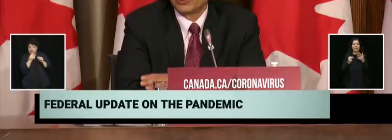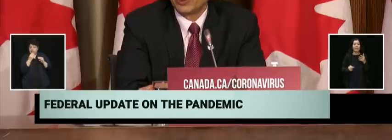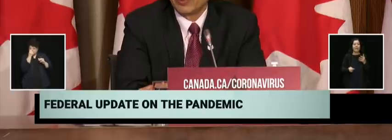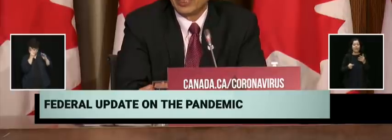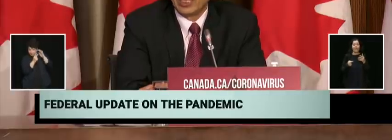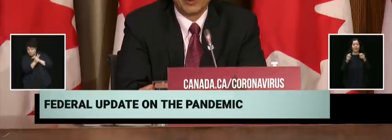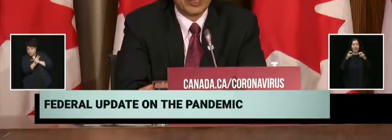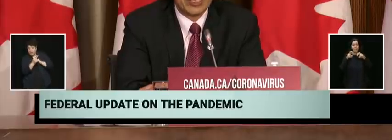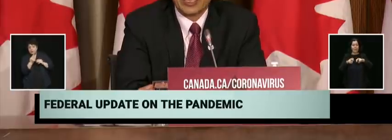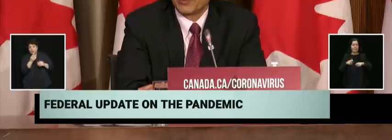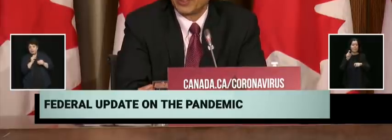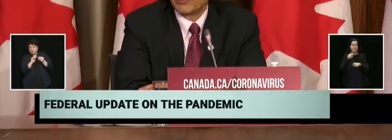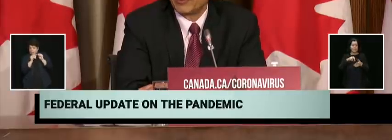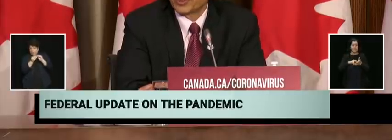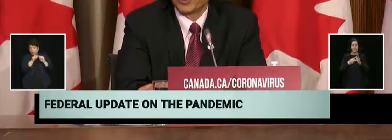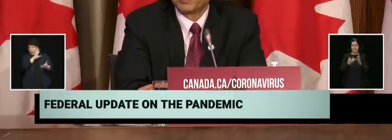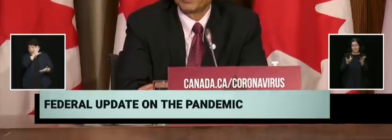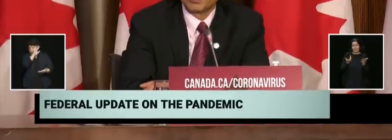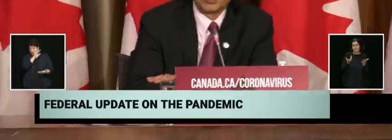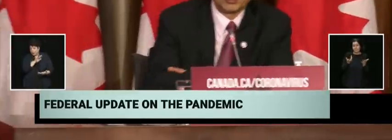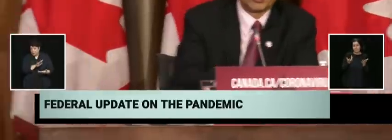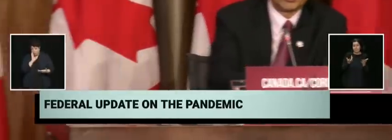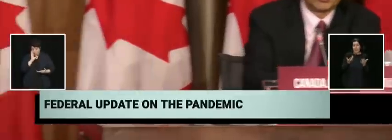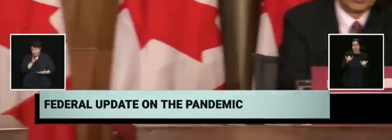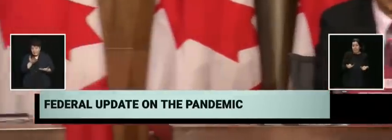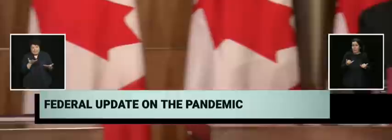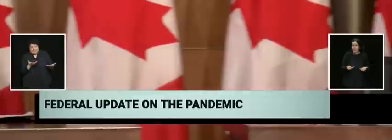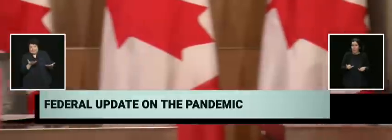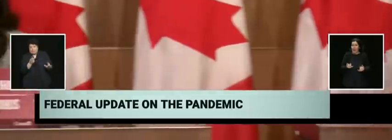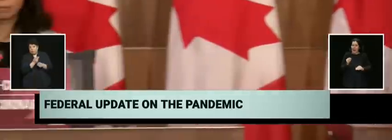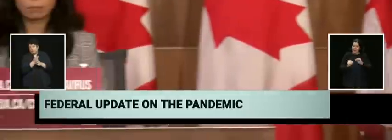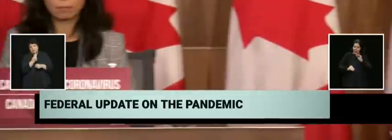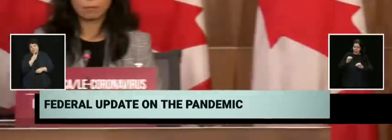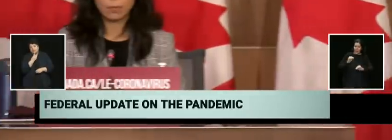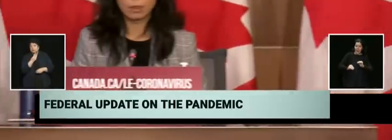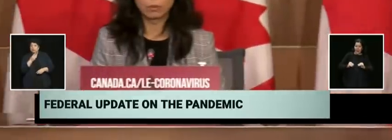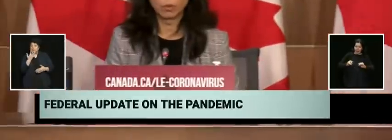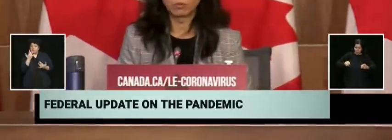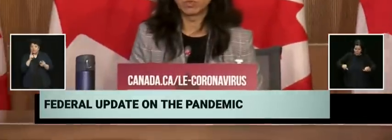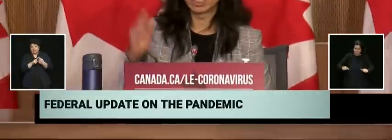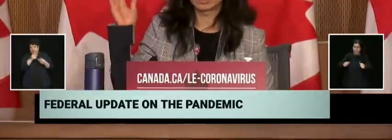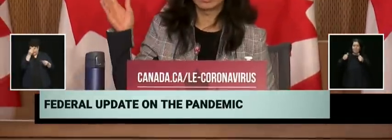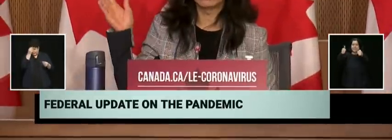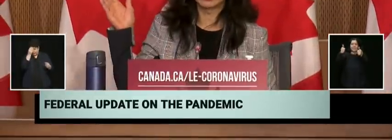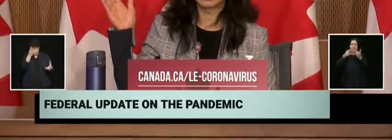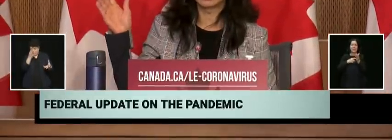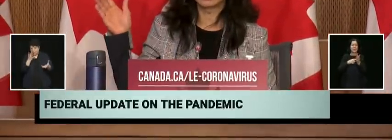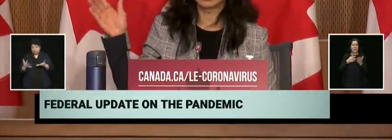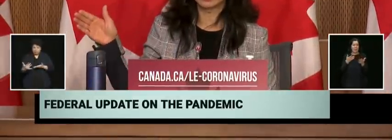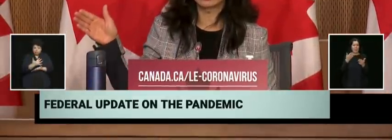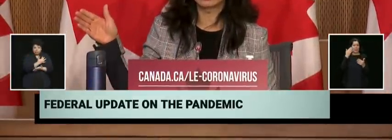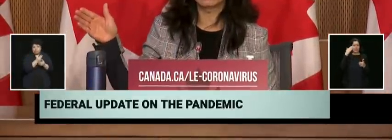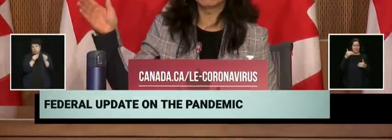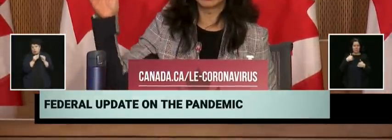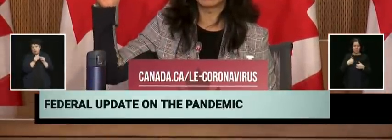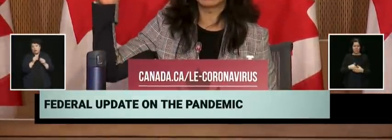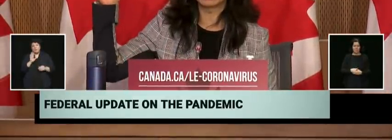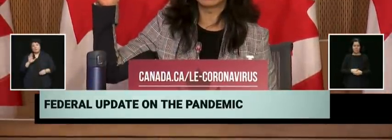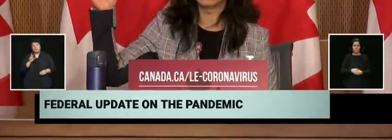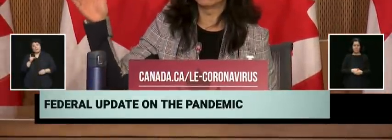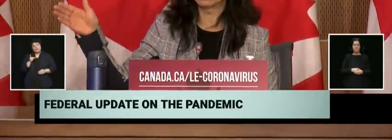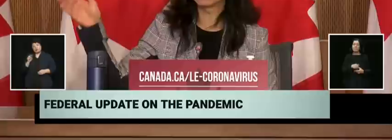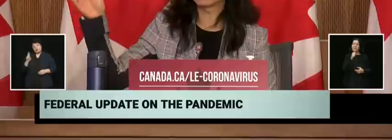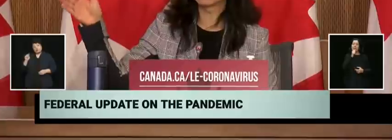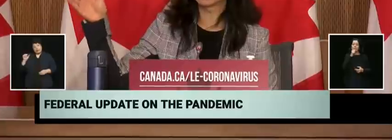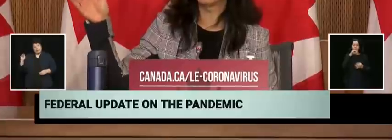being able to say something in the future. Can I just add that what works, and you've seen it in Canada, but